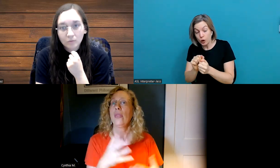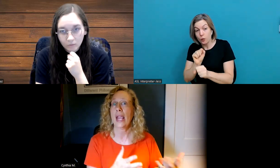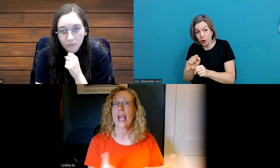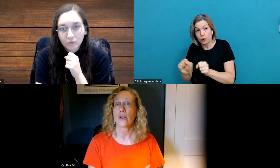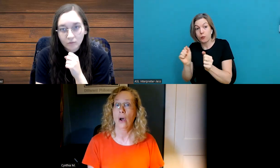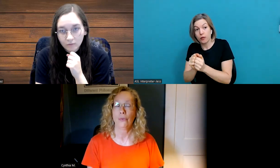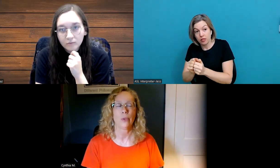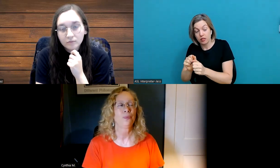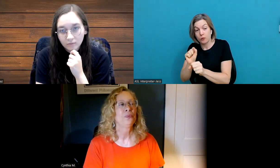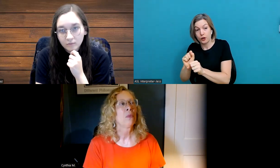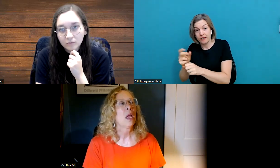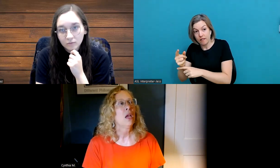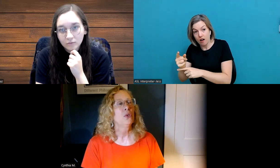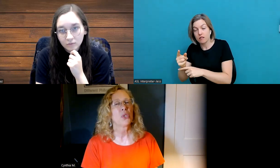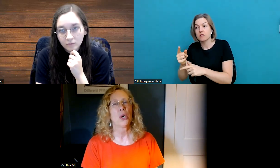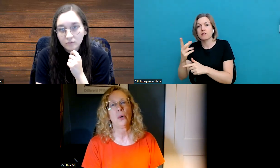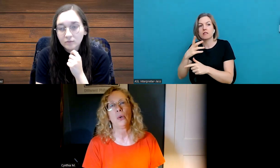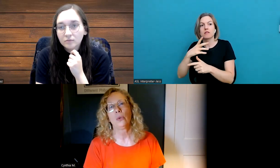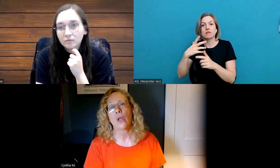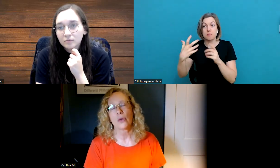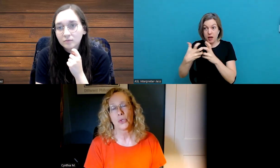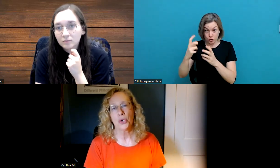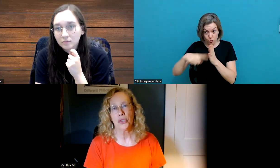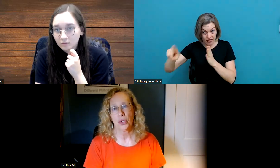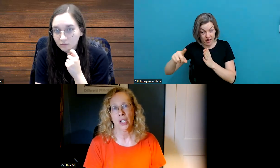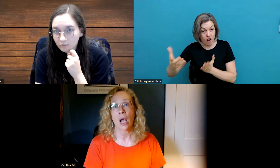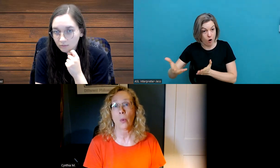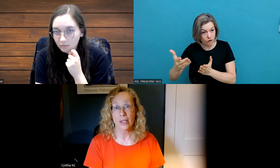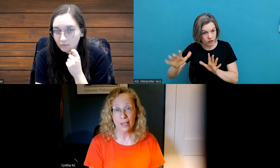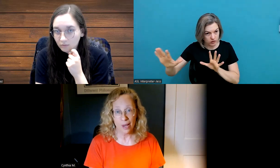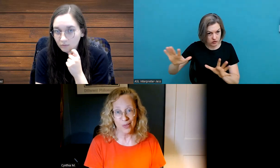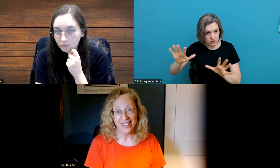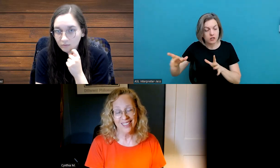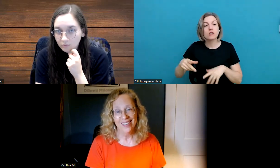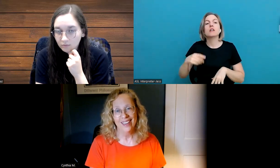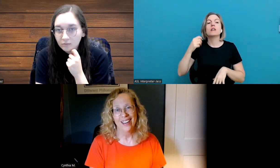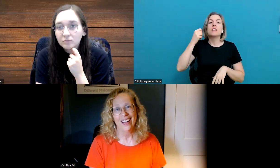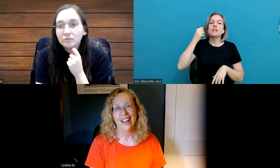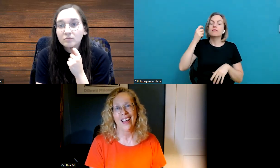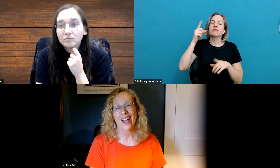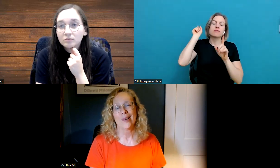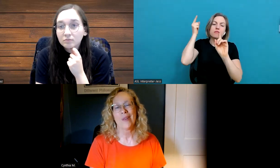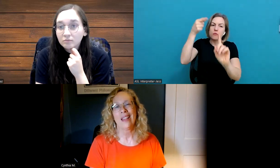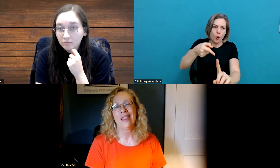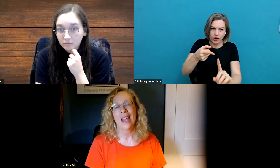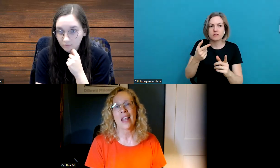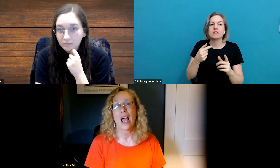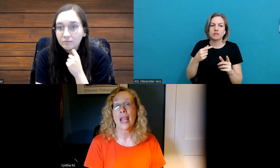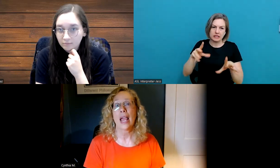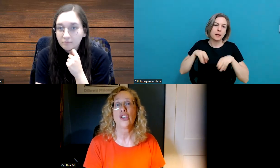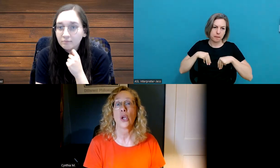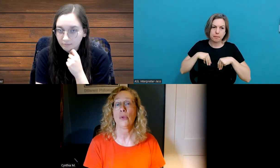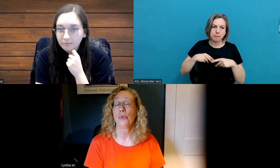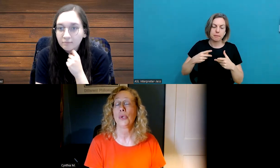and what they had to offer. So long story short, I was accepted. And then